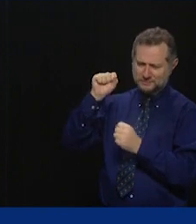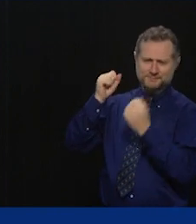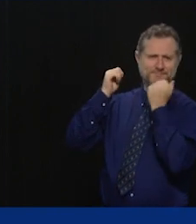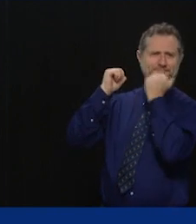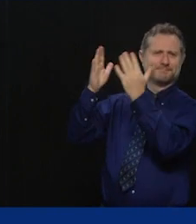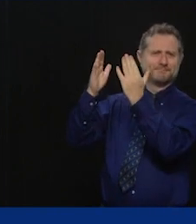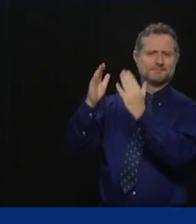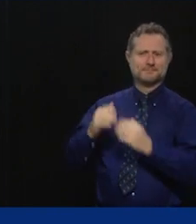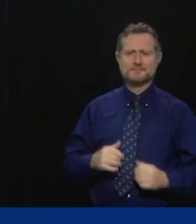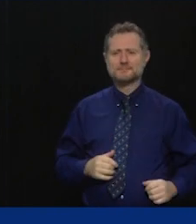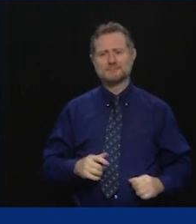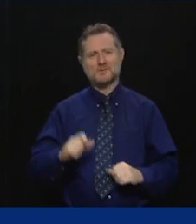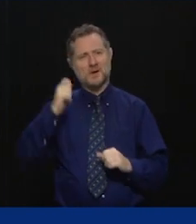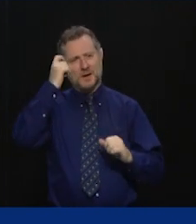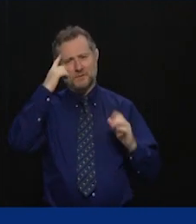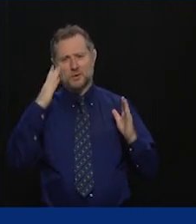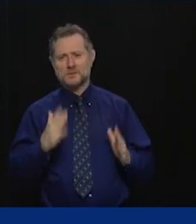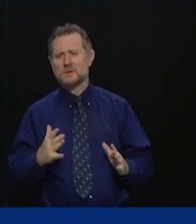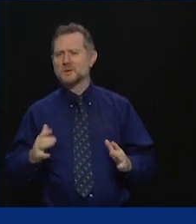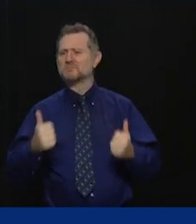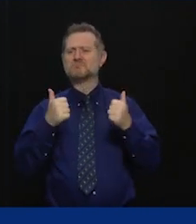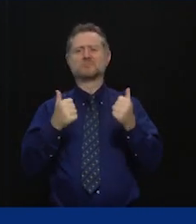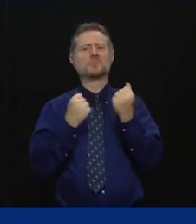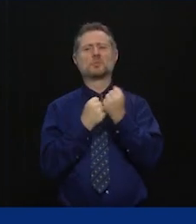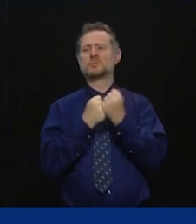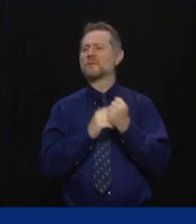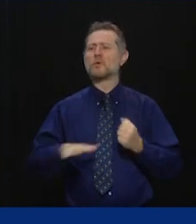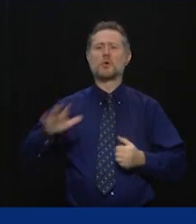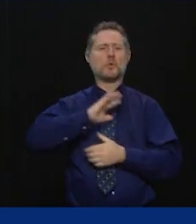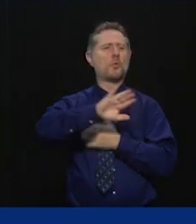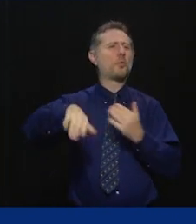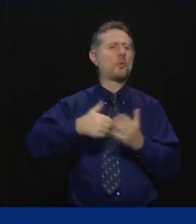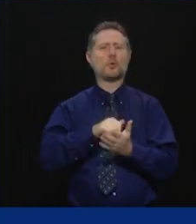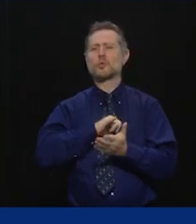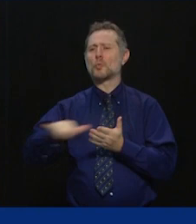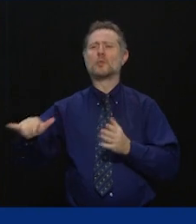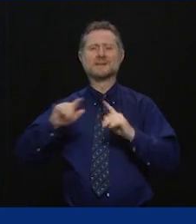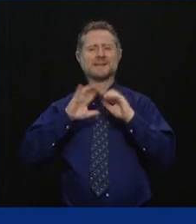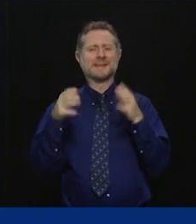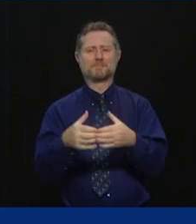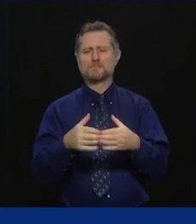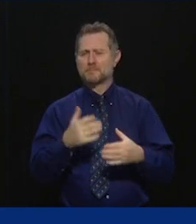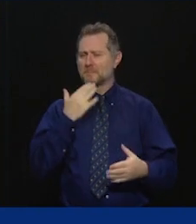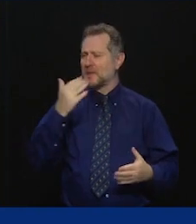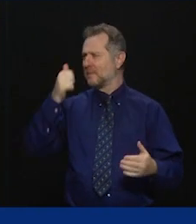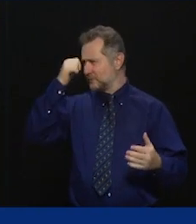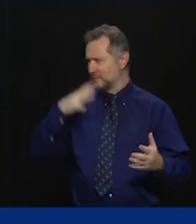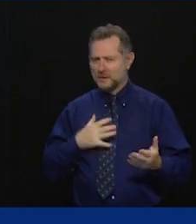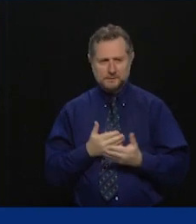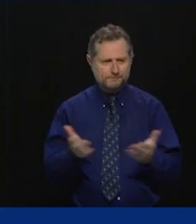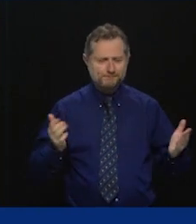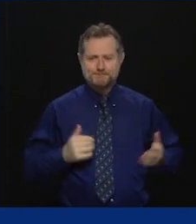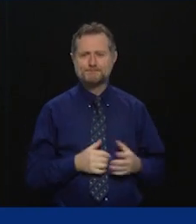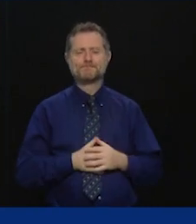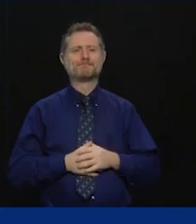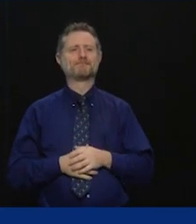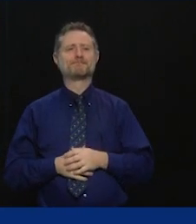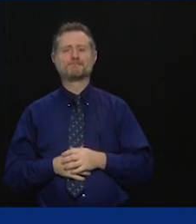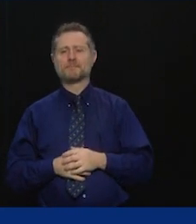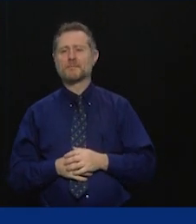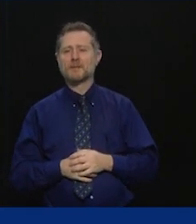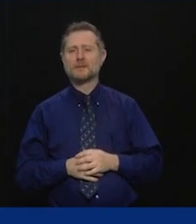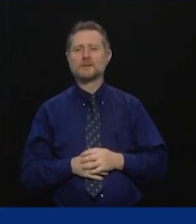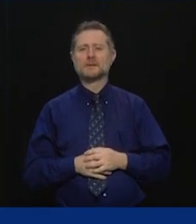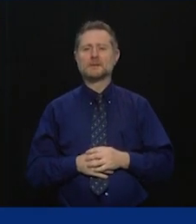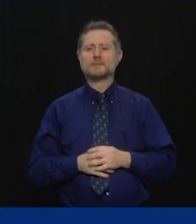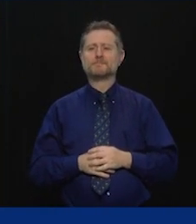Go New York teams. Okay, great. Thank you so much, gentlemen, for lending your cachet to this effort. I believe that there's a lot of